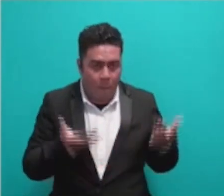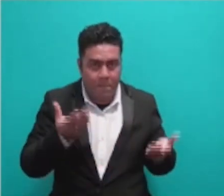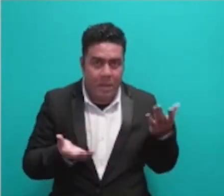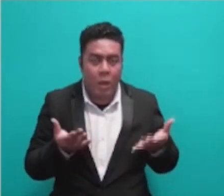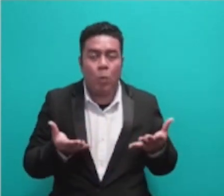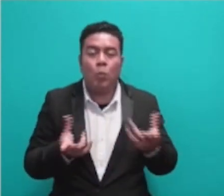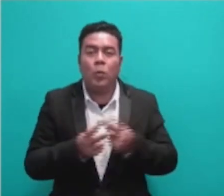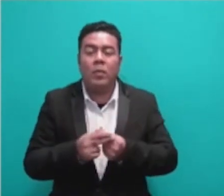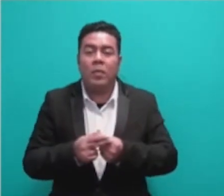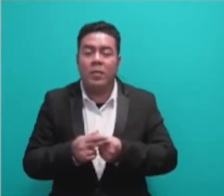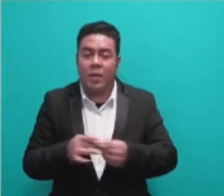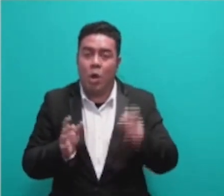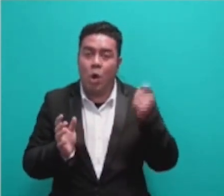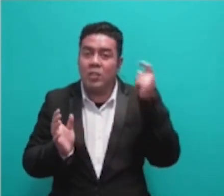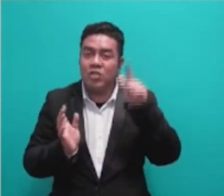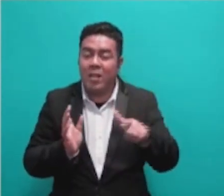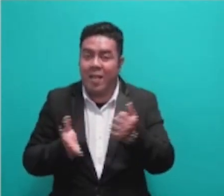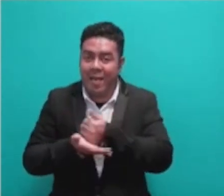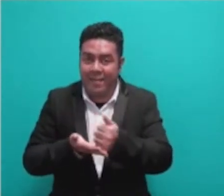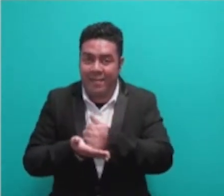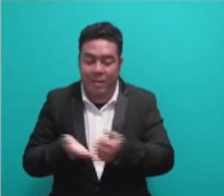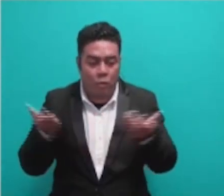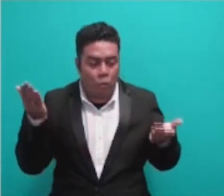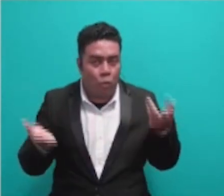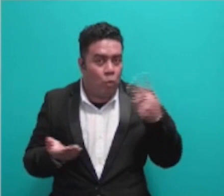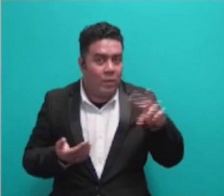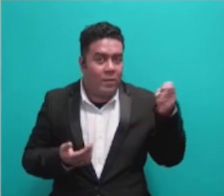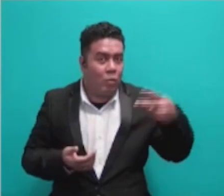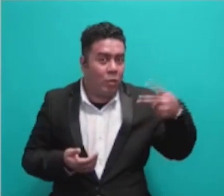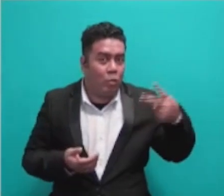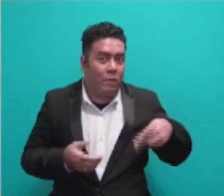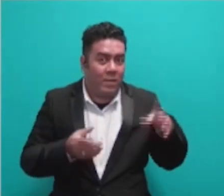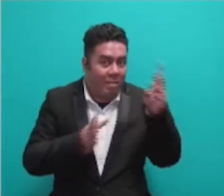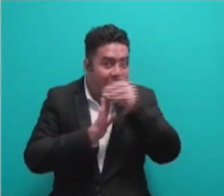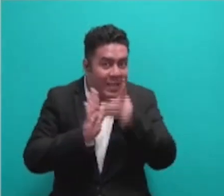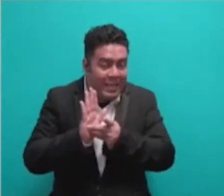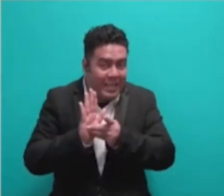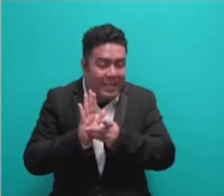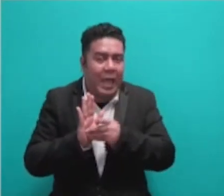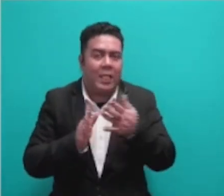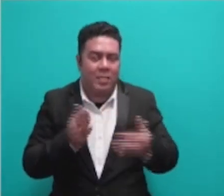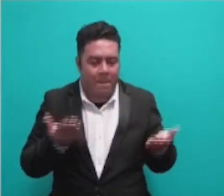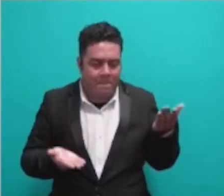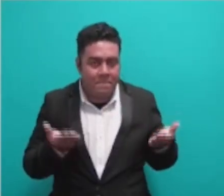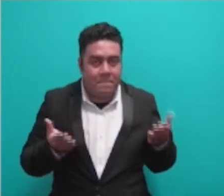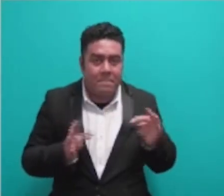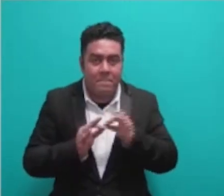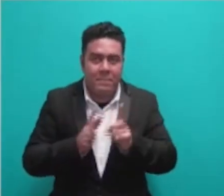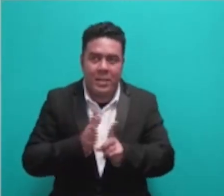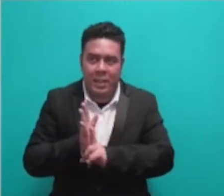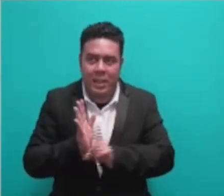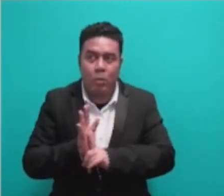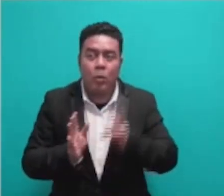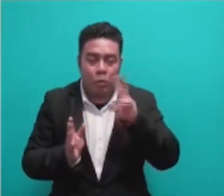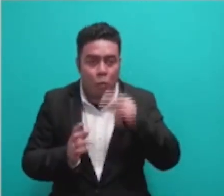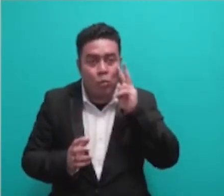original Act, compare with the 2012 decree, and compare with the current form of the bill that you've introduced. And we'll also